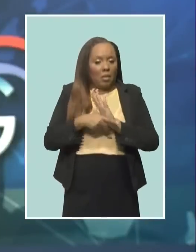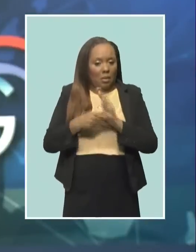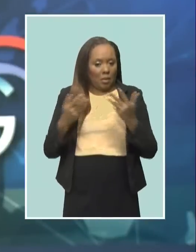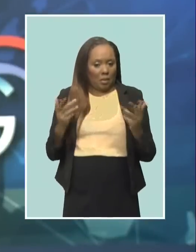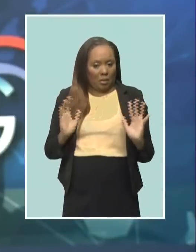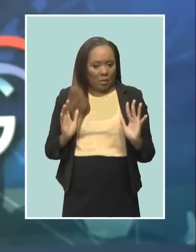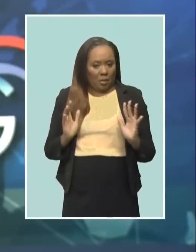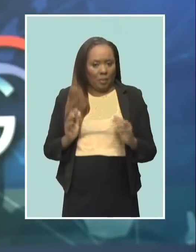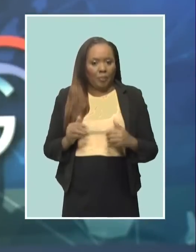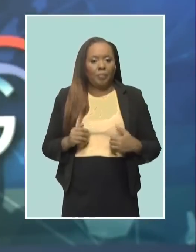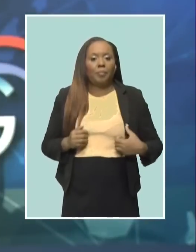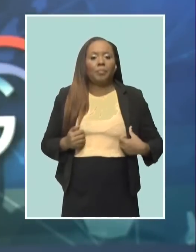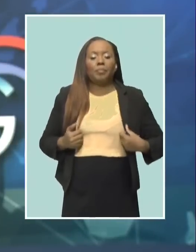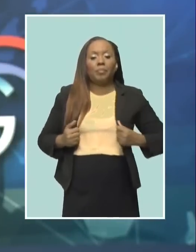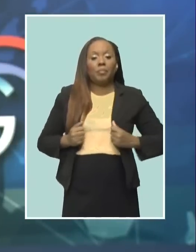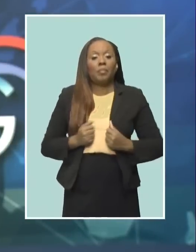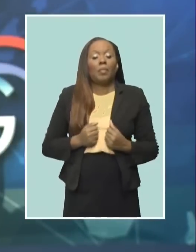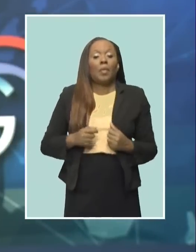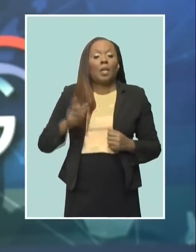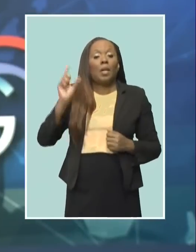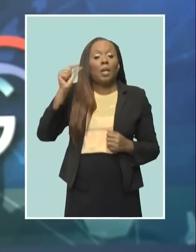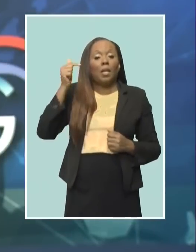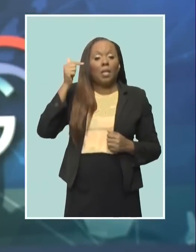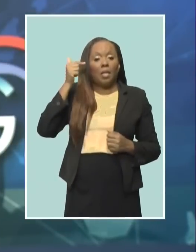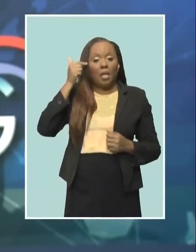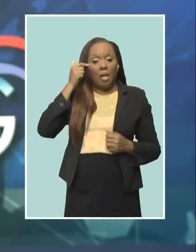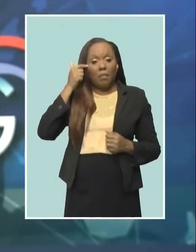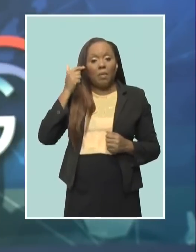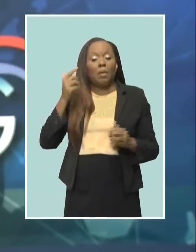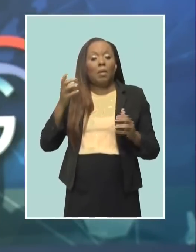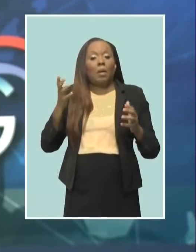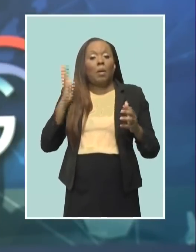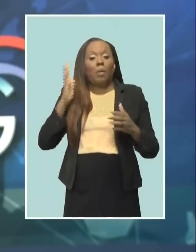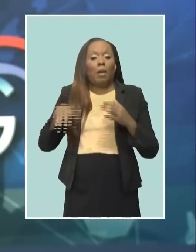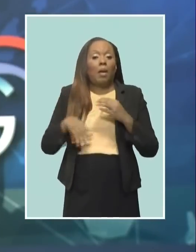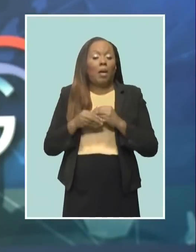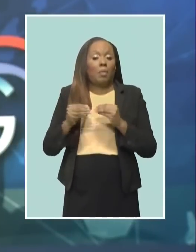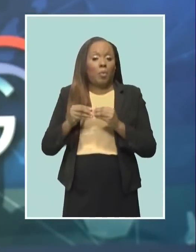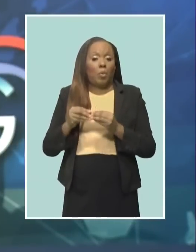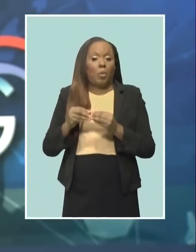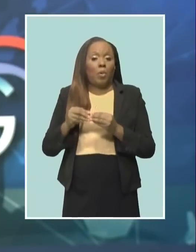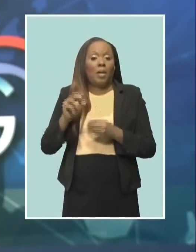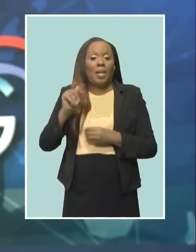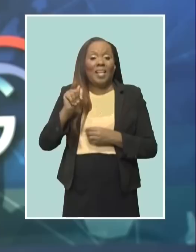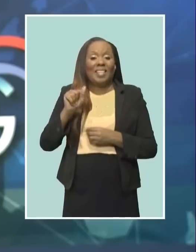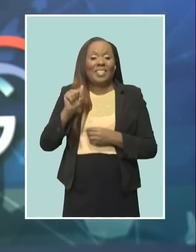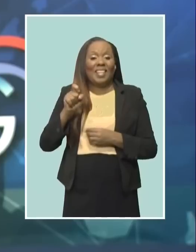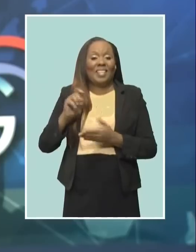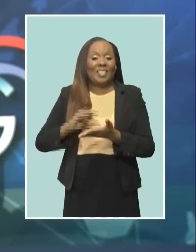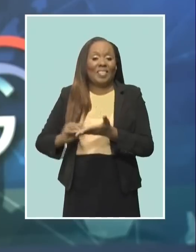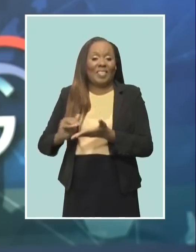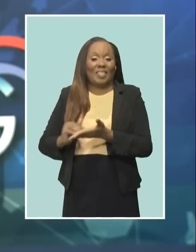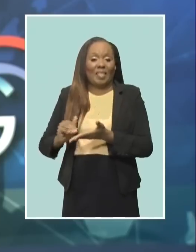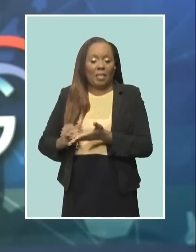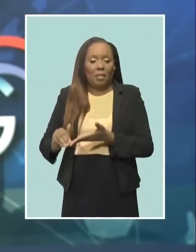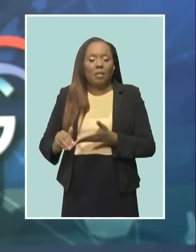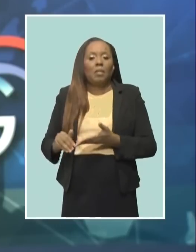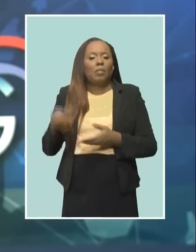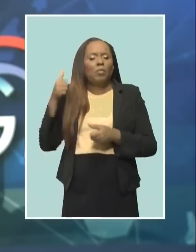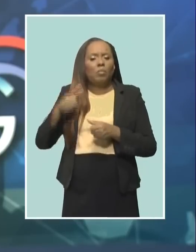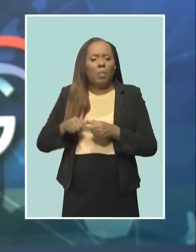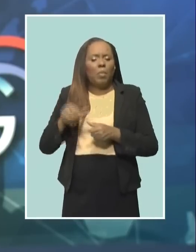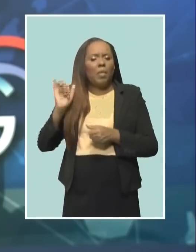in other news from the House, government is extending its tax relief on electricity for householders, which was supposed to expire